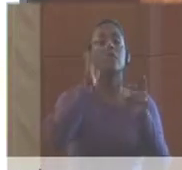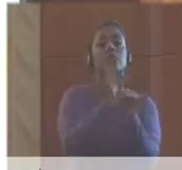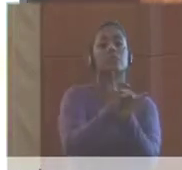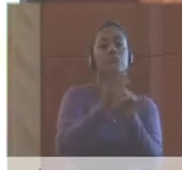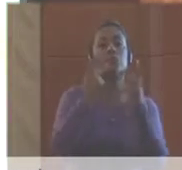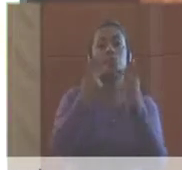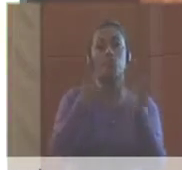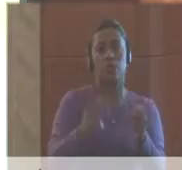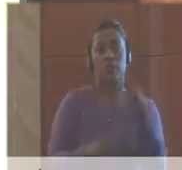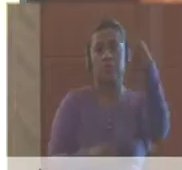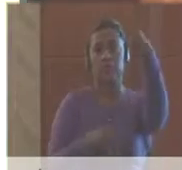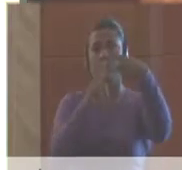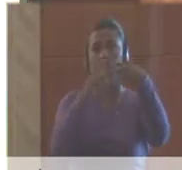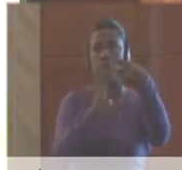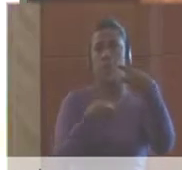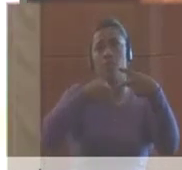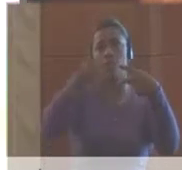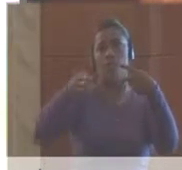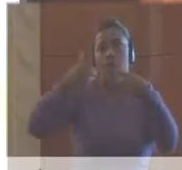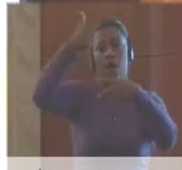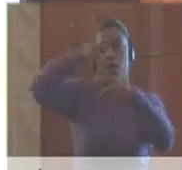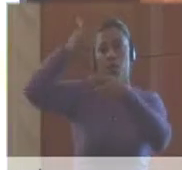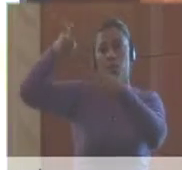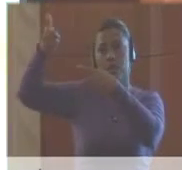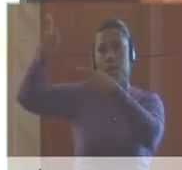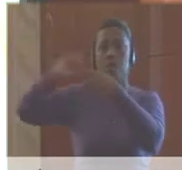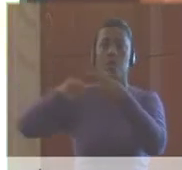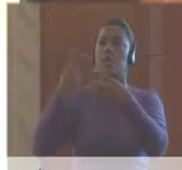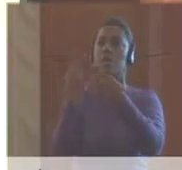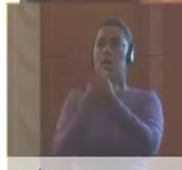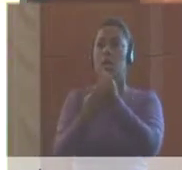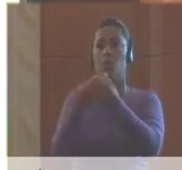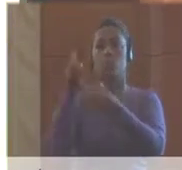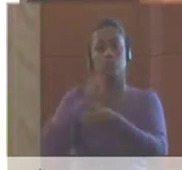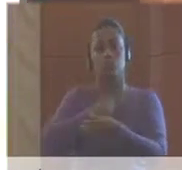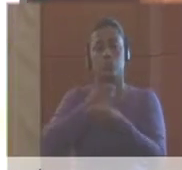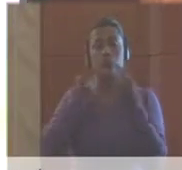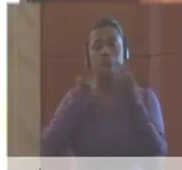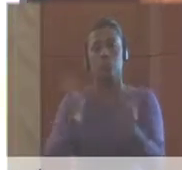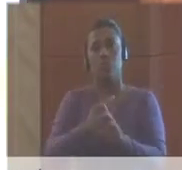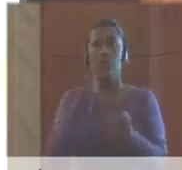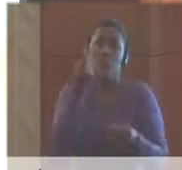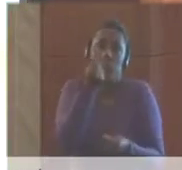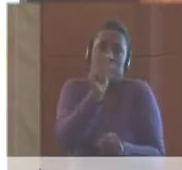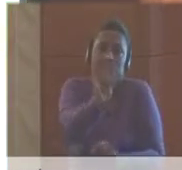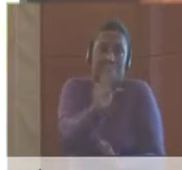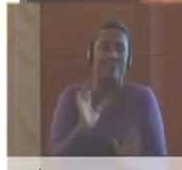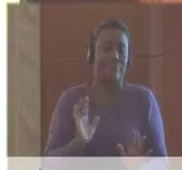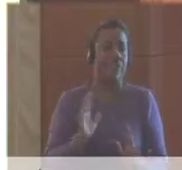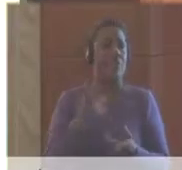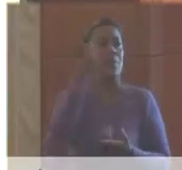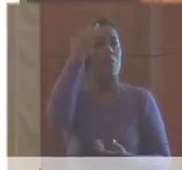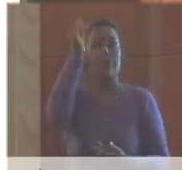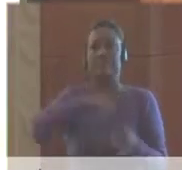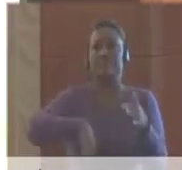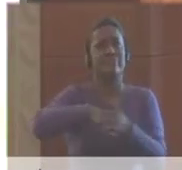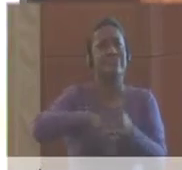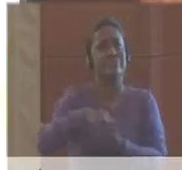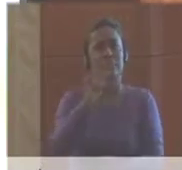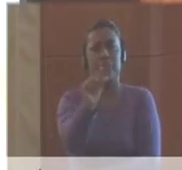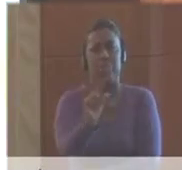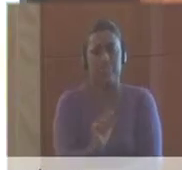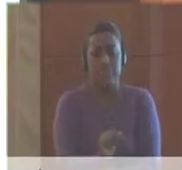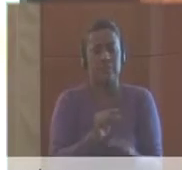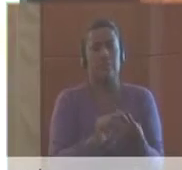administrations obviously have two instruments to act: public authority and public resources. But they obviously don't have many. They're in